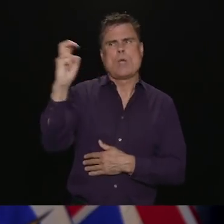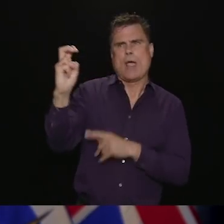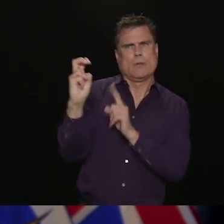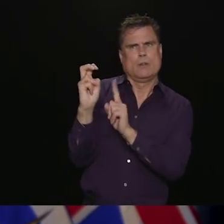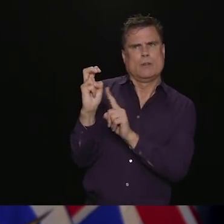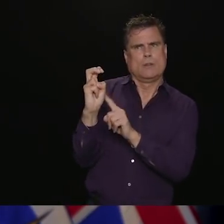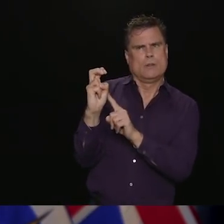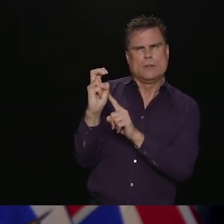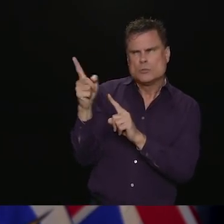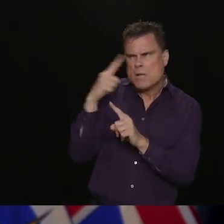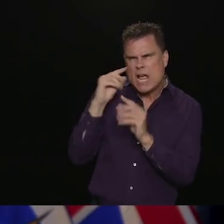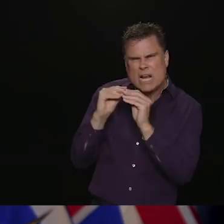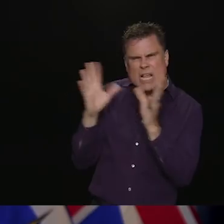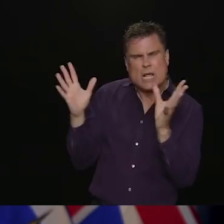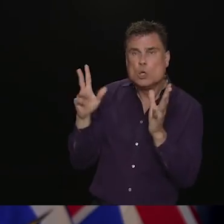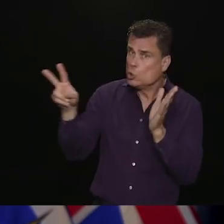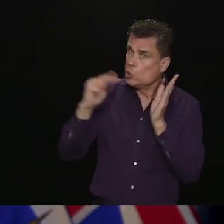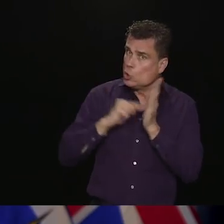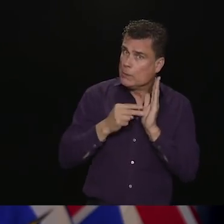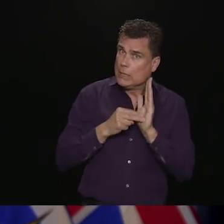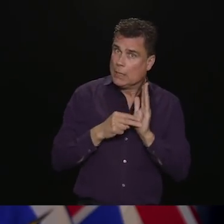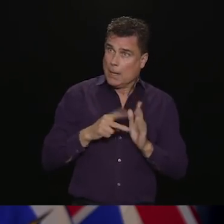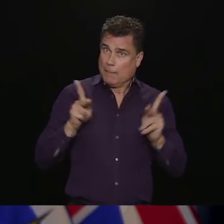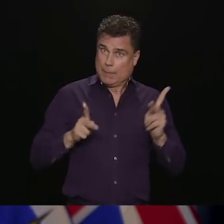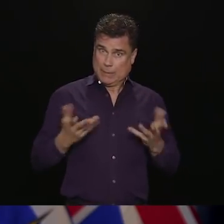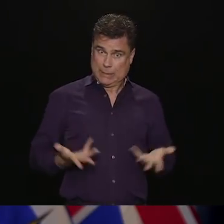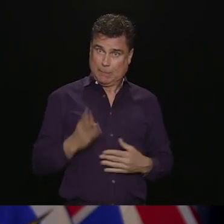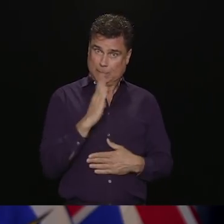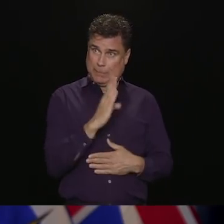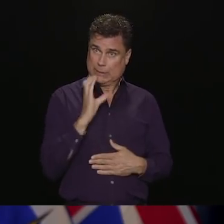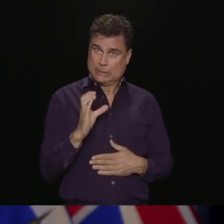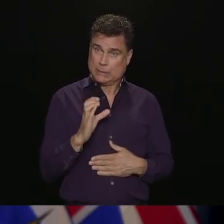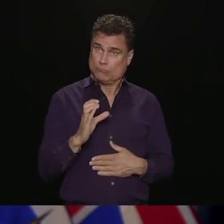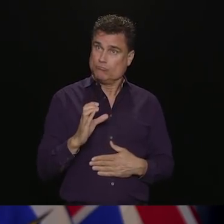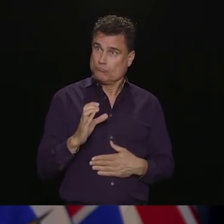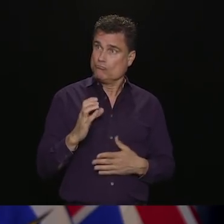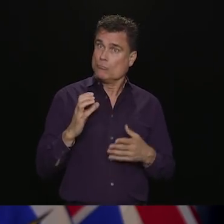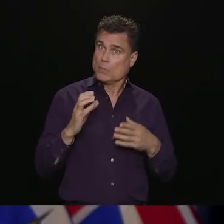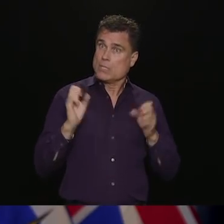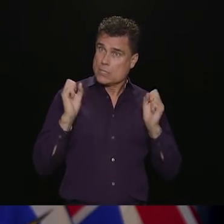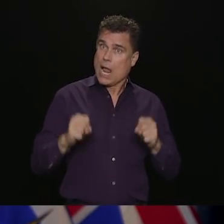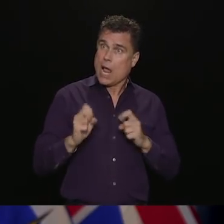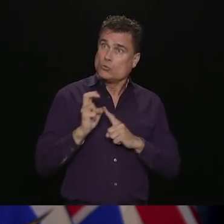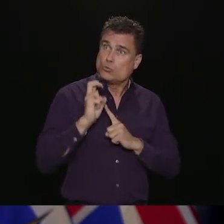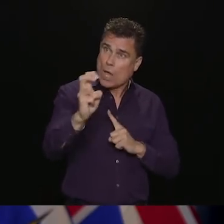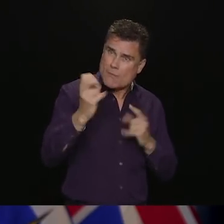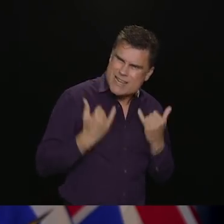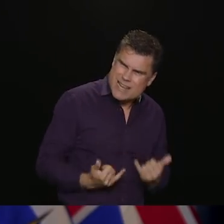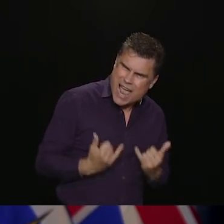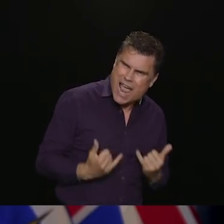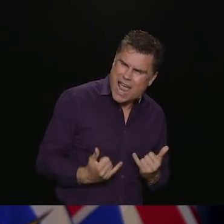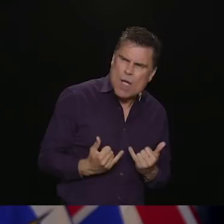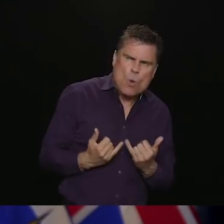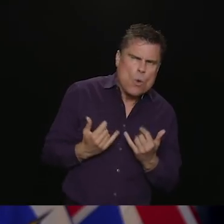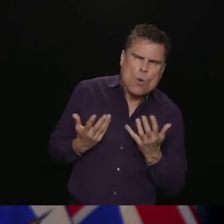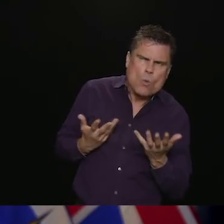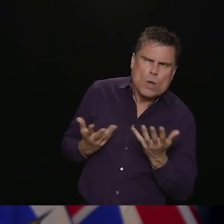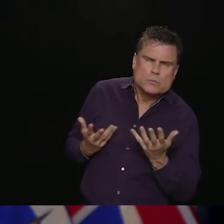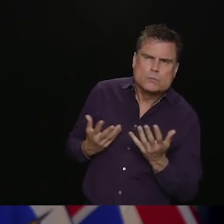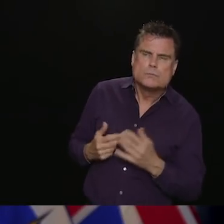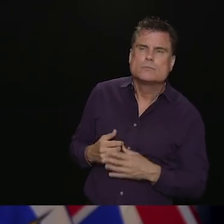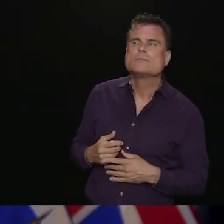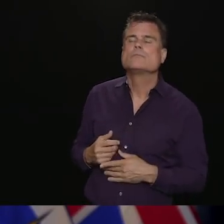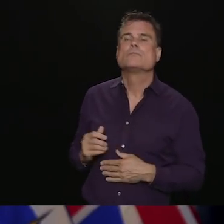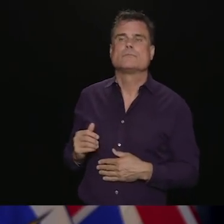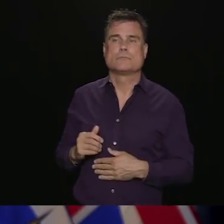anticipate easing some of those travel restrictions within BC this week? Yeah, so we have been looking at the numbers, as